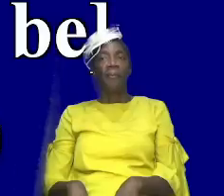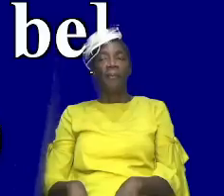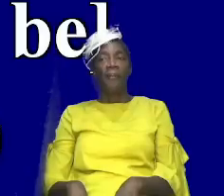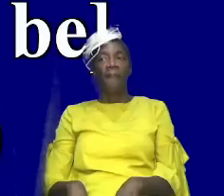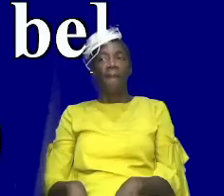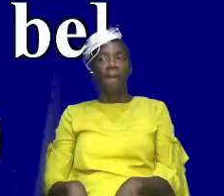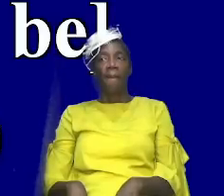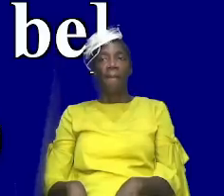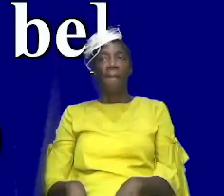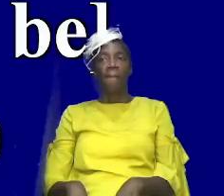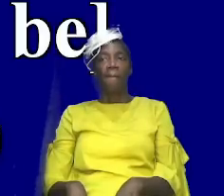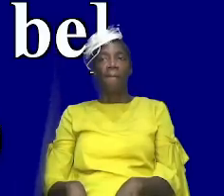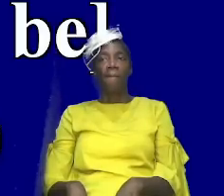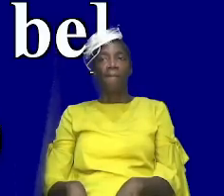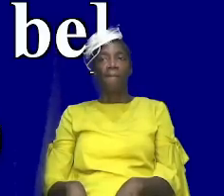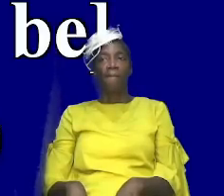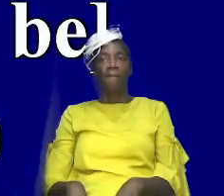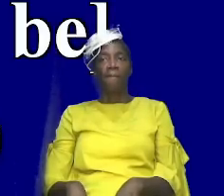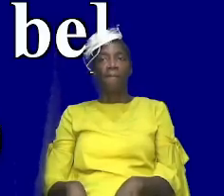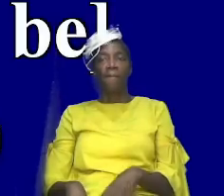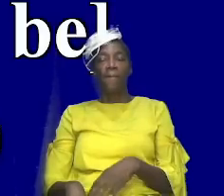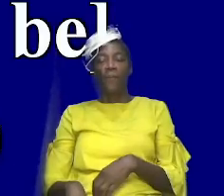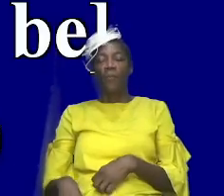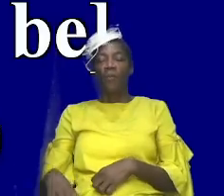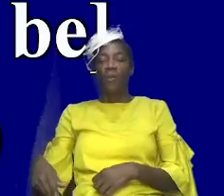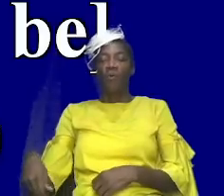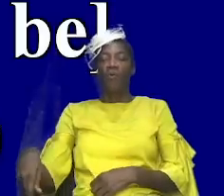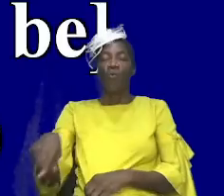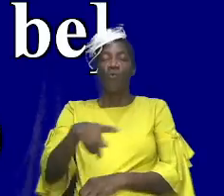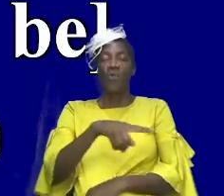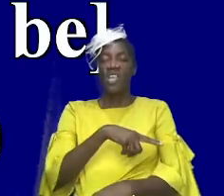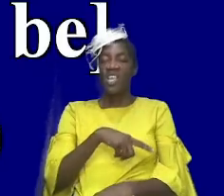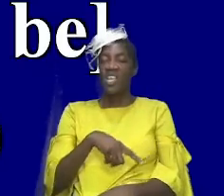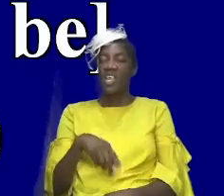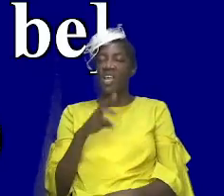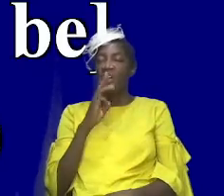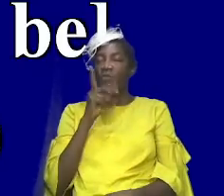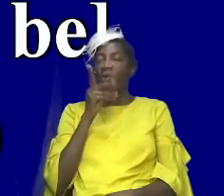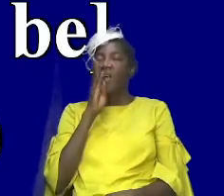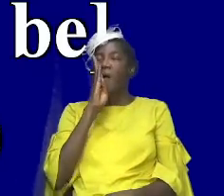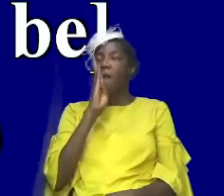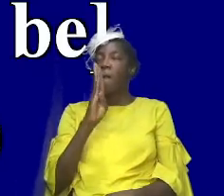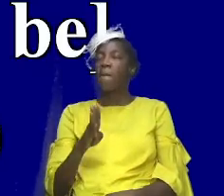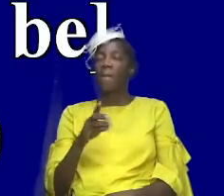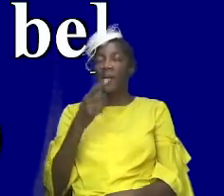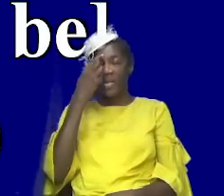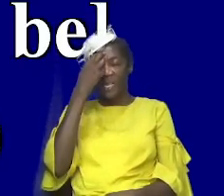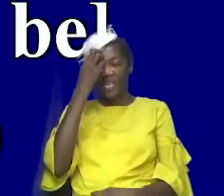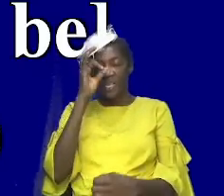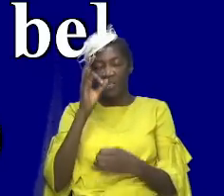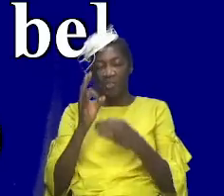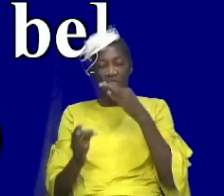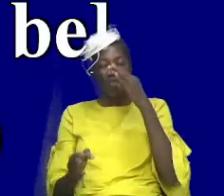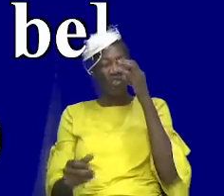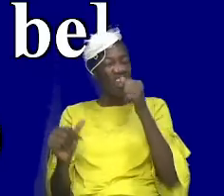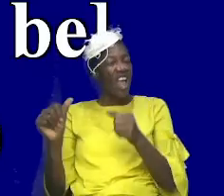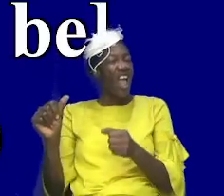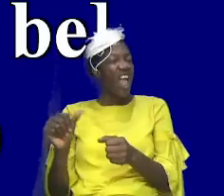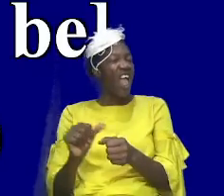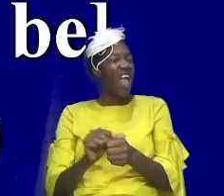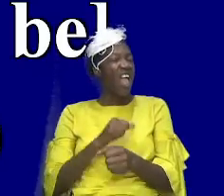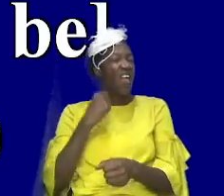beloved, we will be judged, every one of